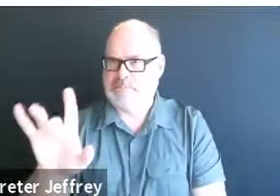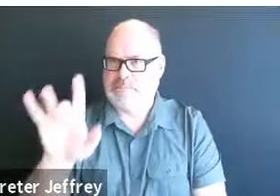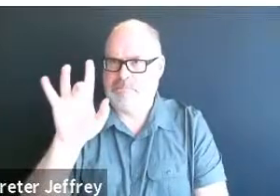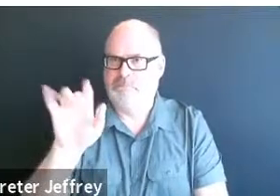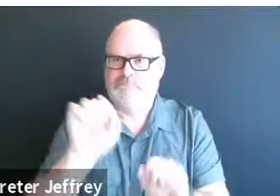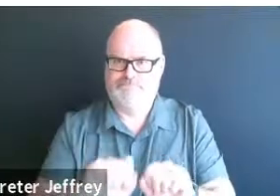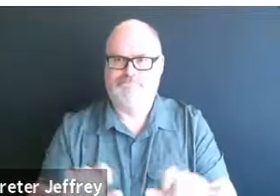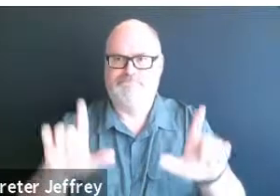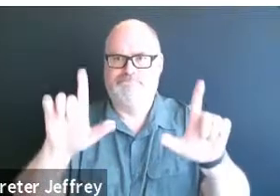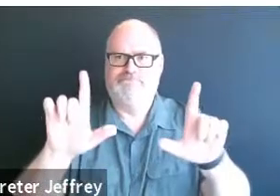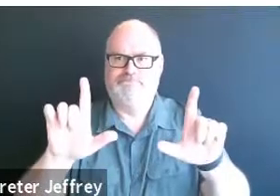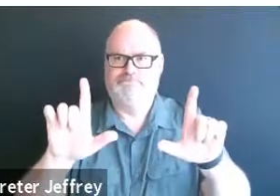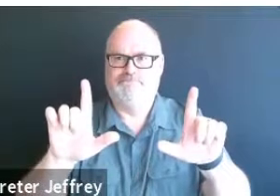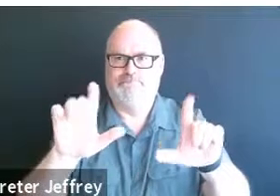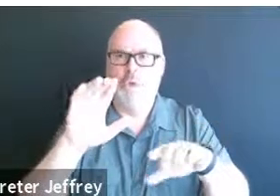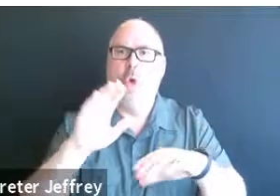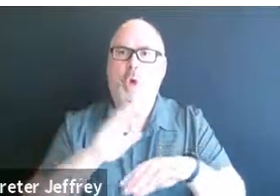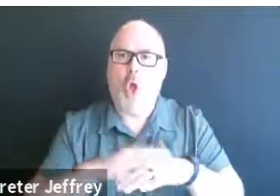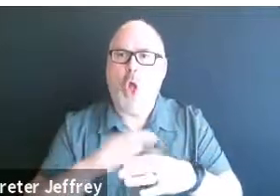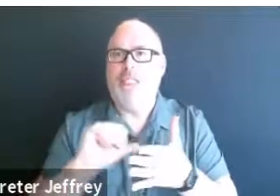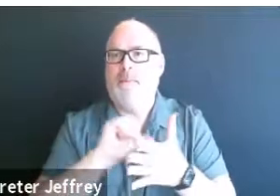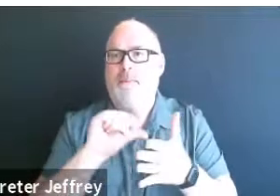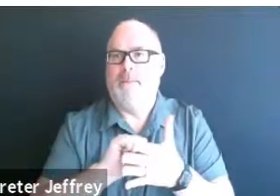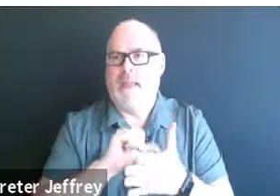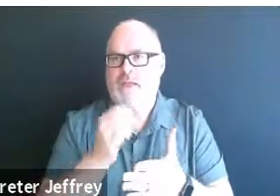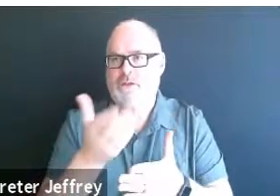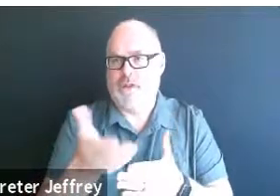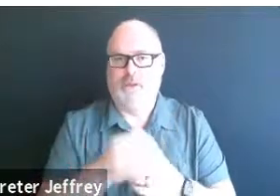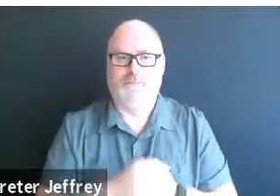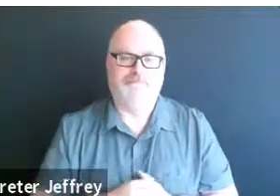and the file will appear on the page.